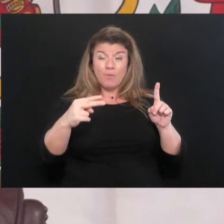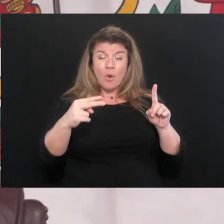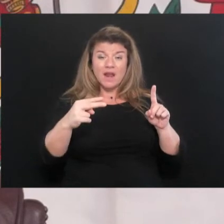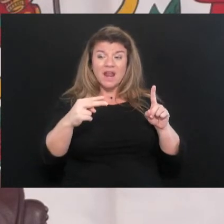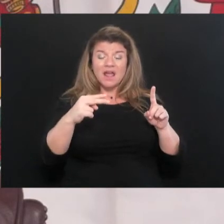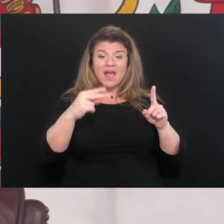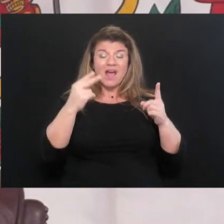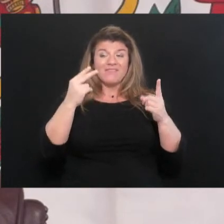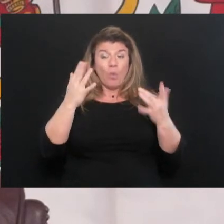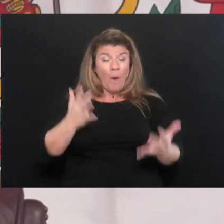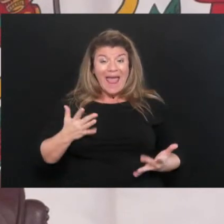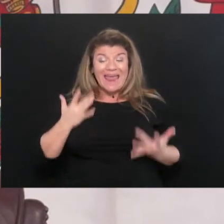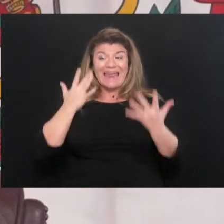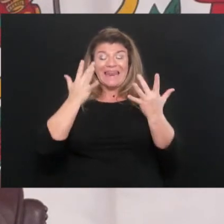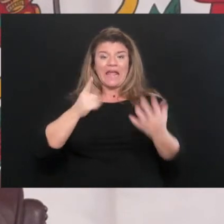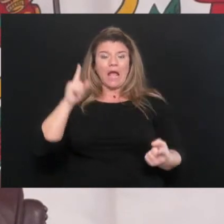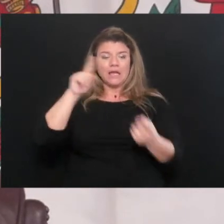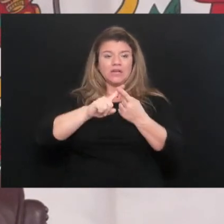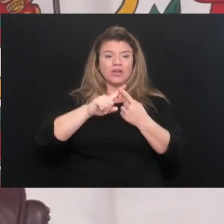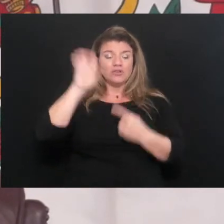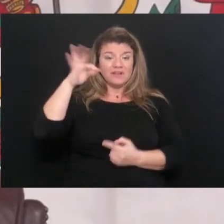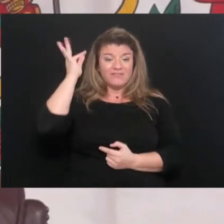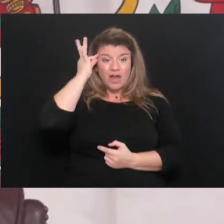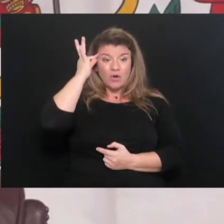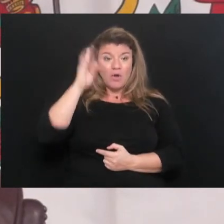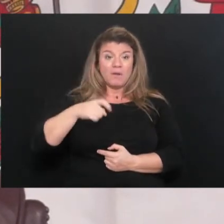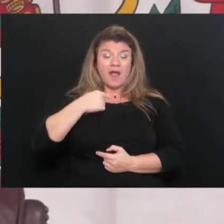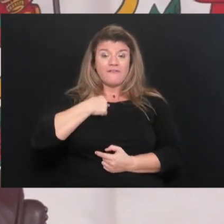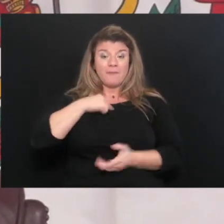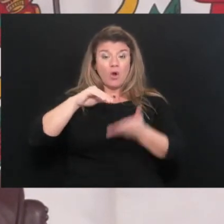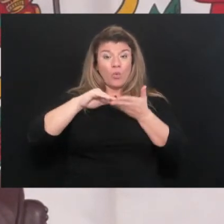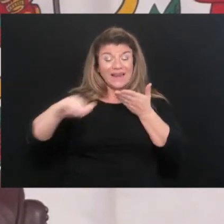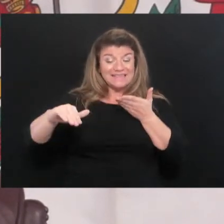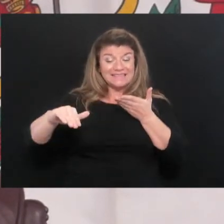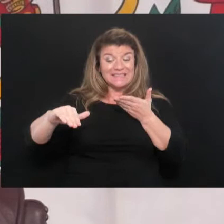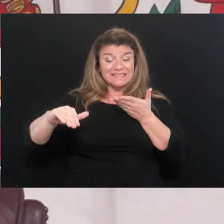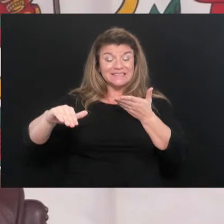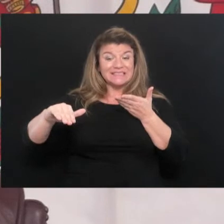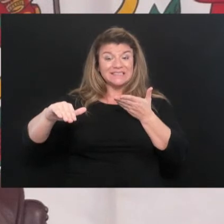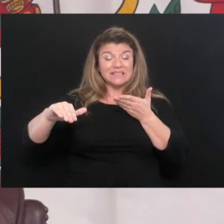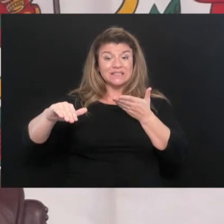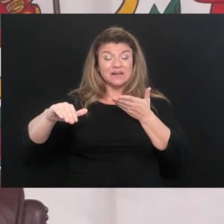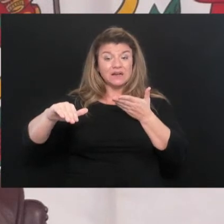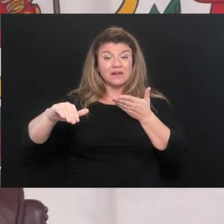waiting until the federal government releases, whom